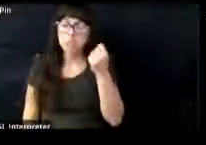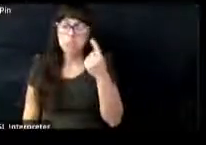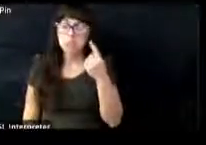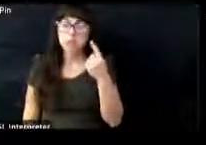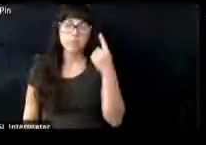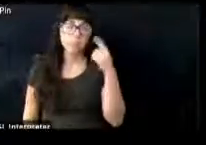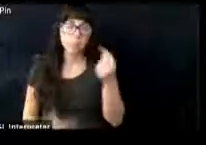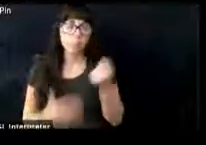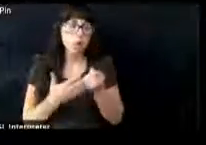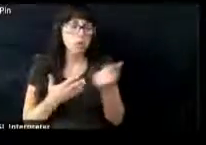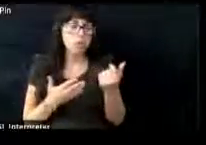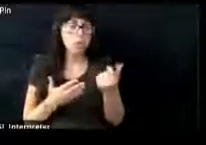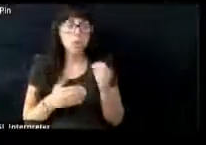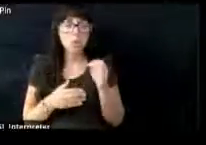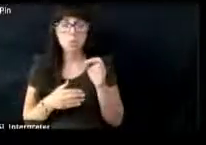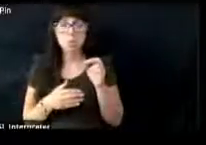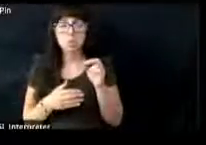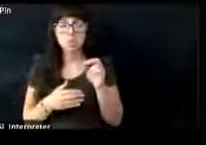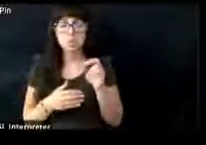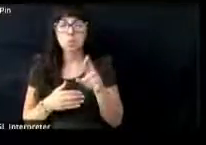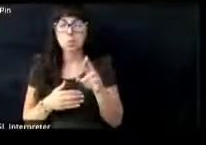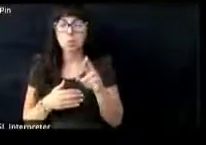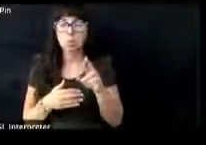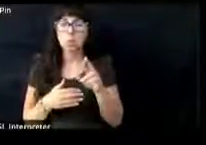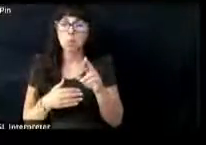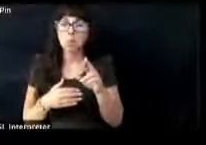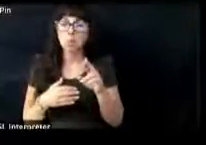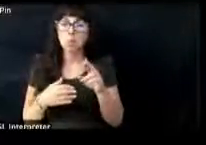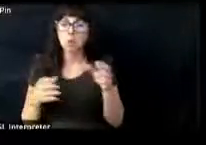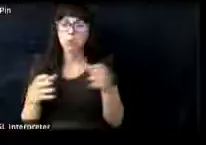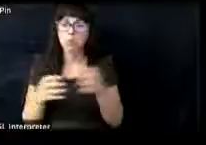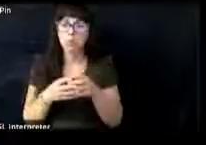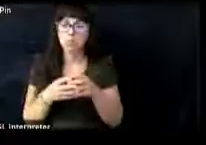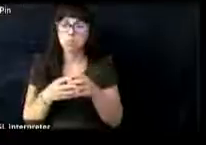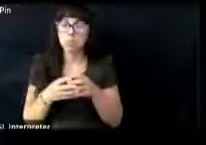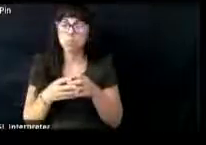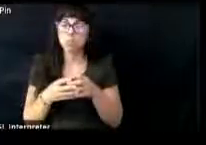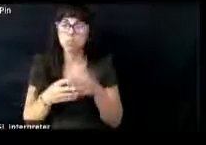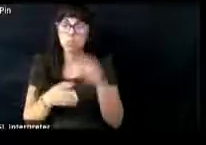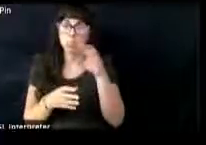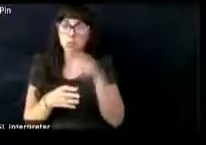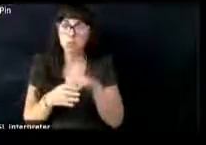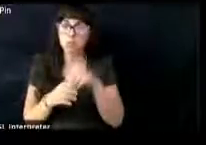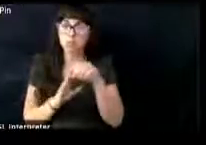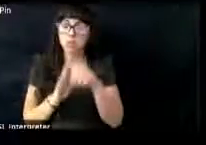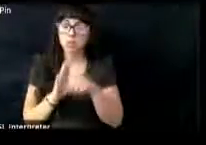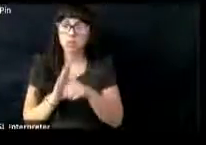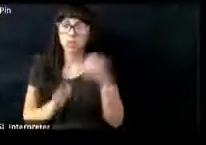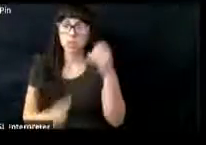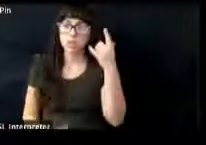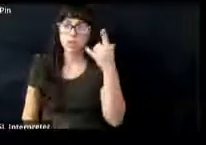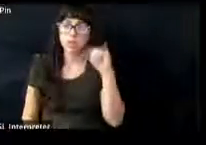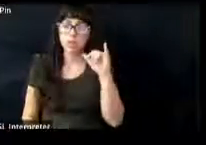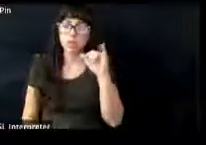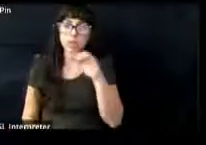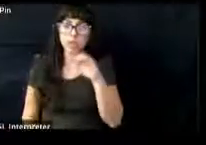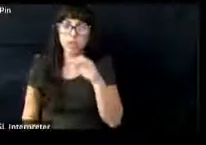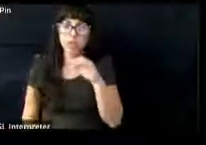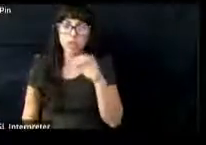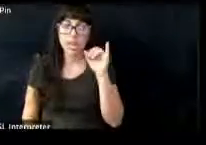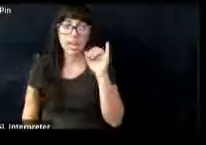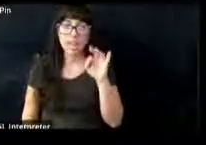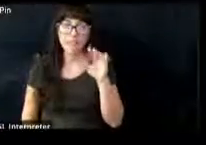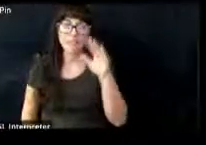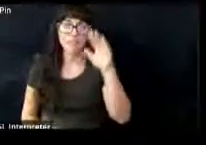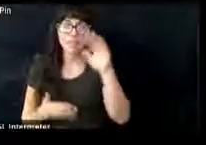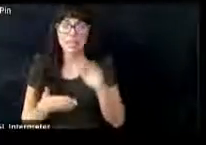consolidate one district as is needed in the state of California in a less populous area than Los